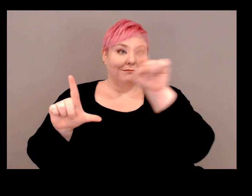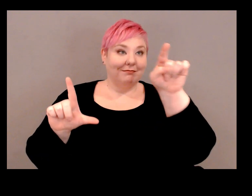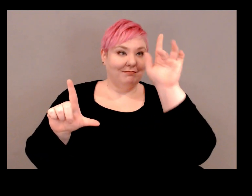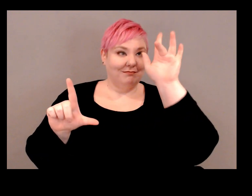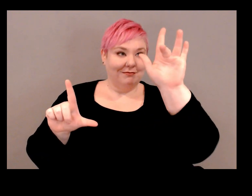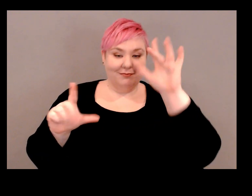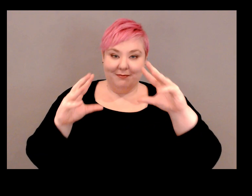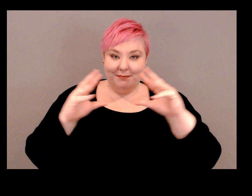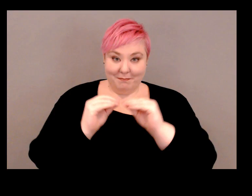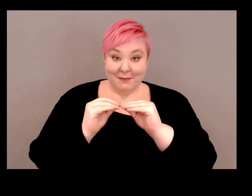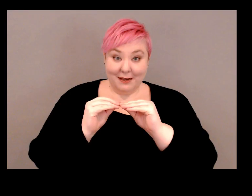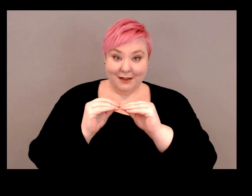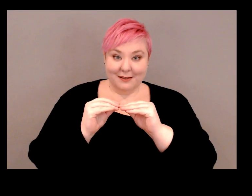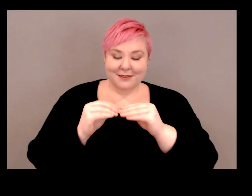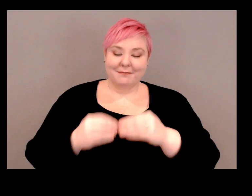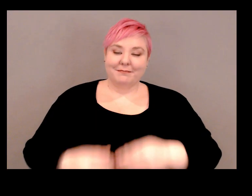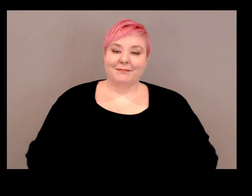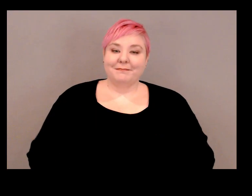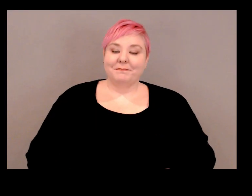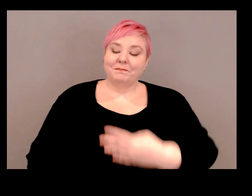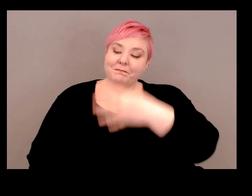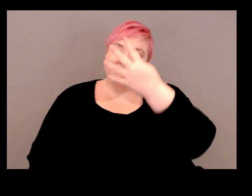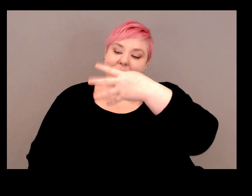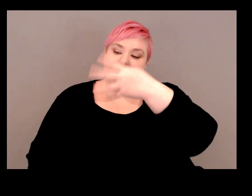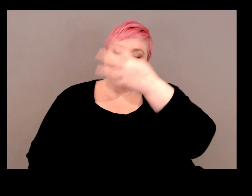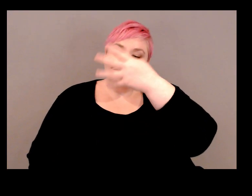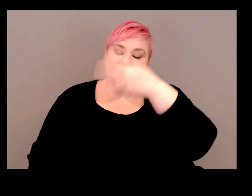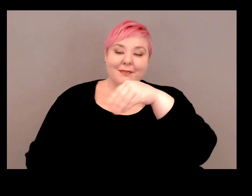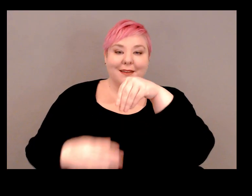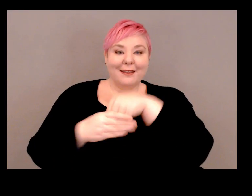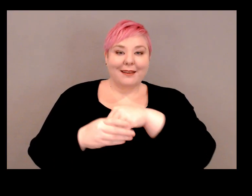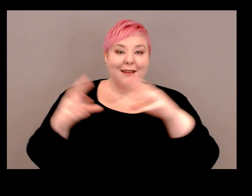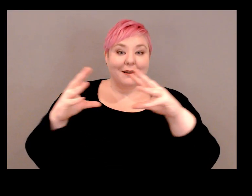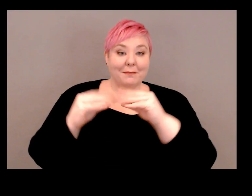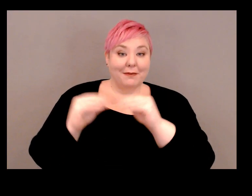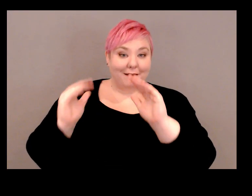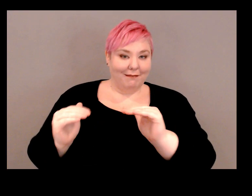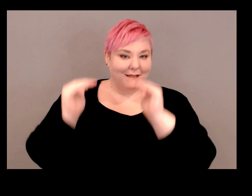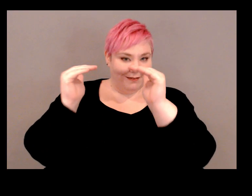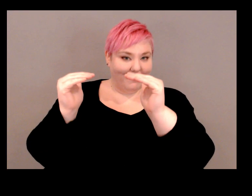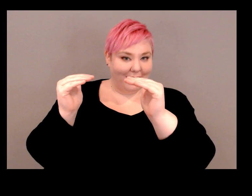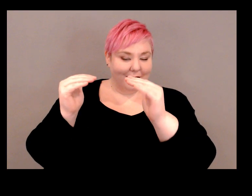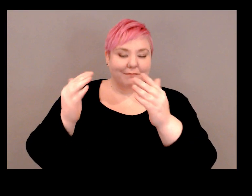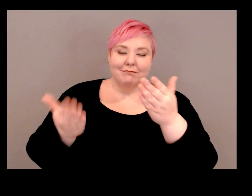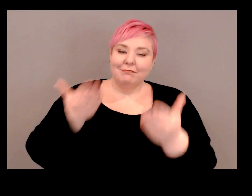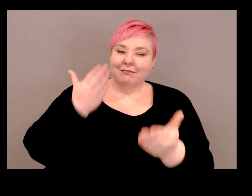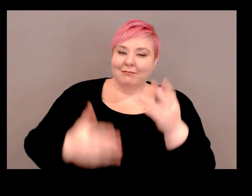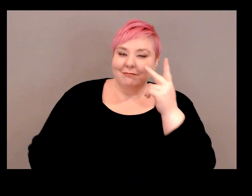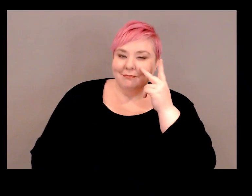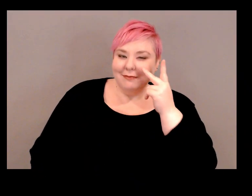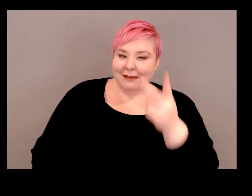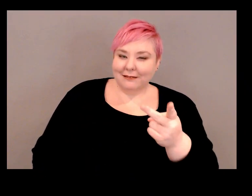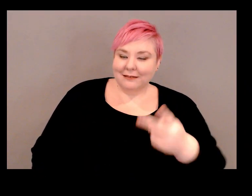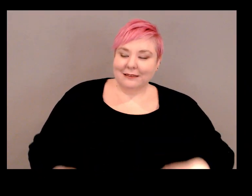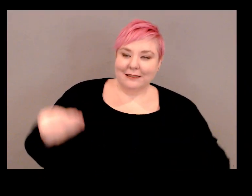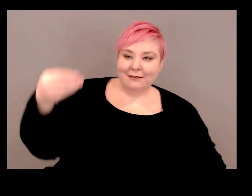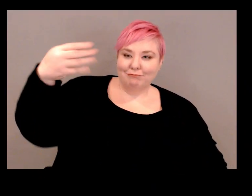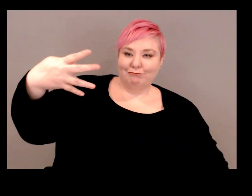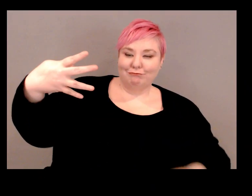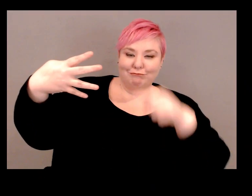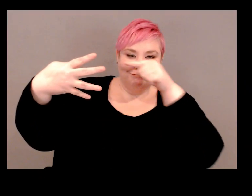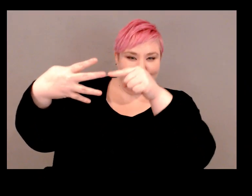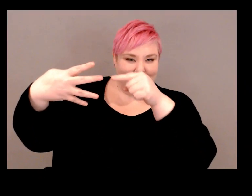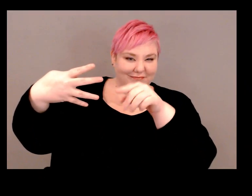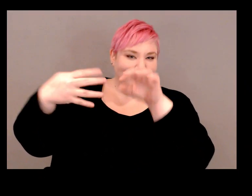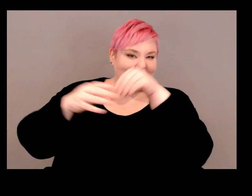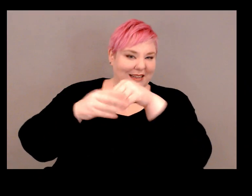Across the top, make sure that you're on the Meeting tab. Then scroll down to the In-Meeting Advanced section.